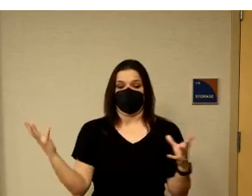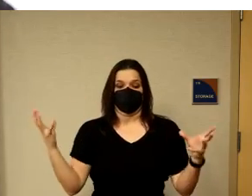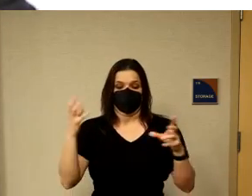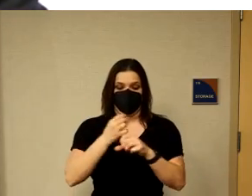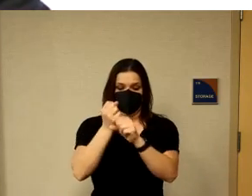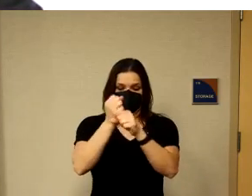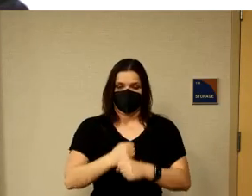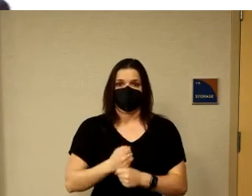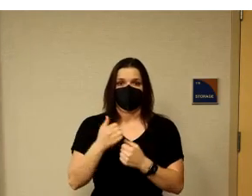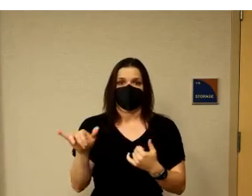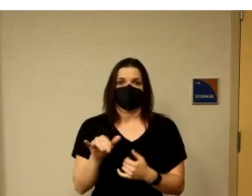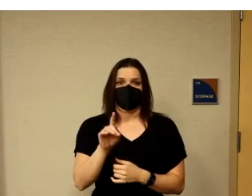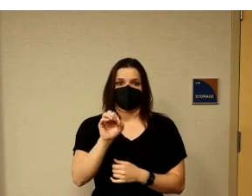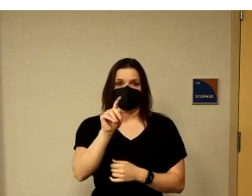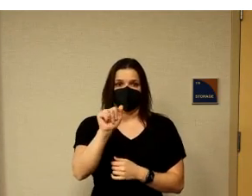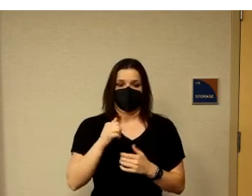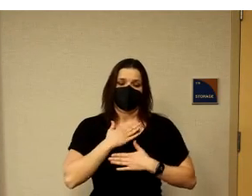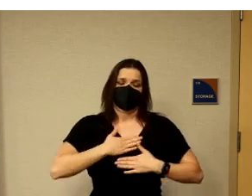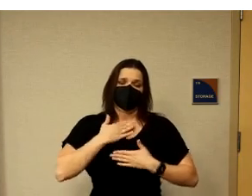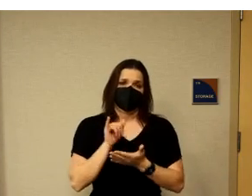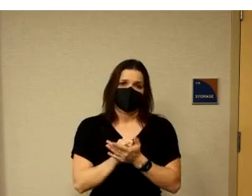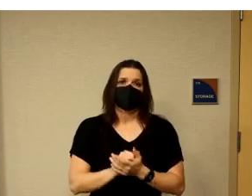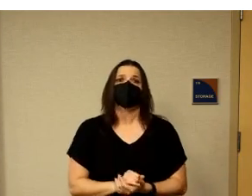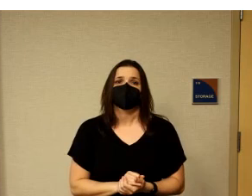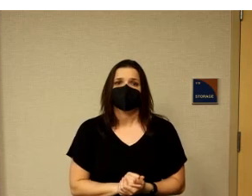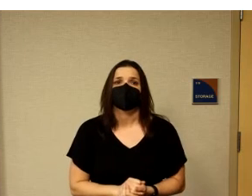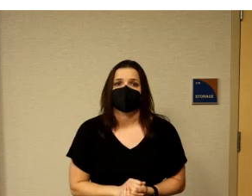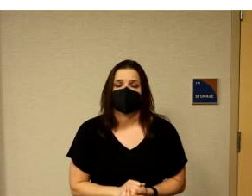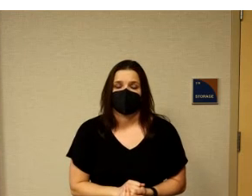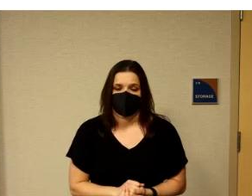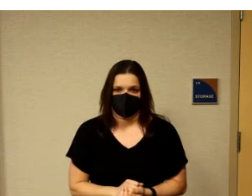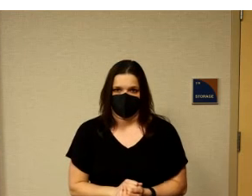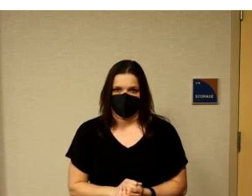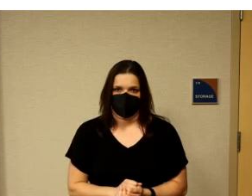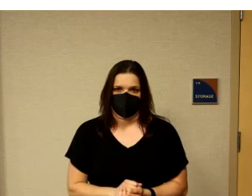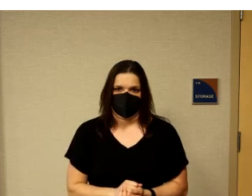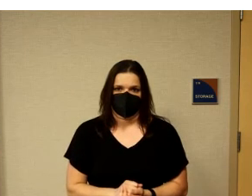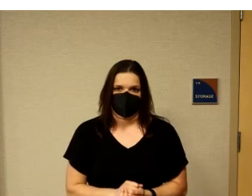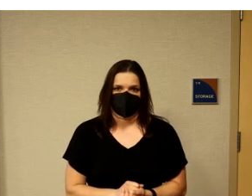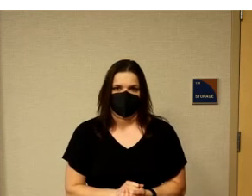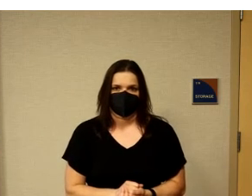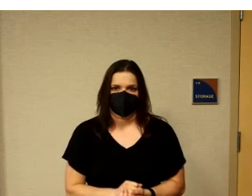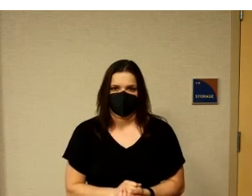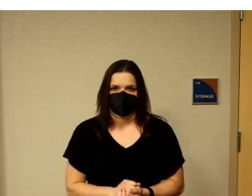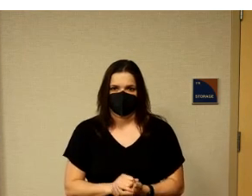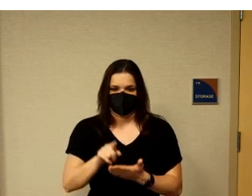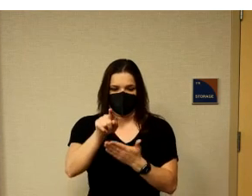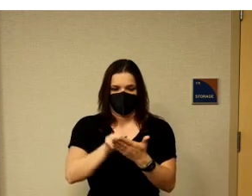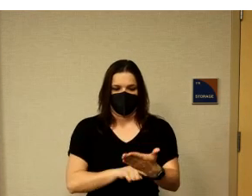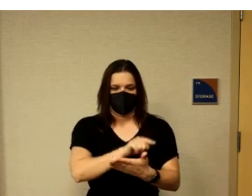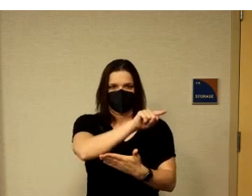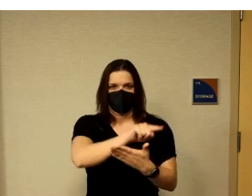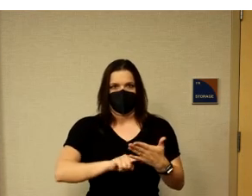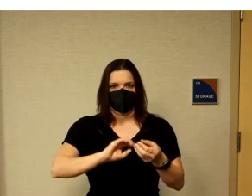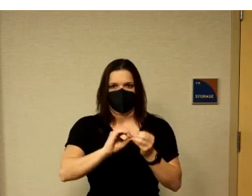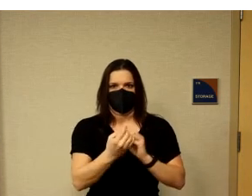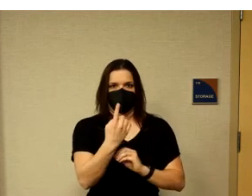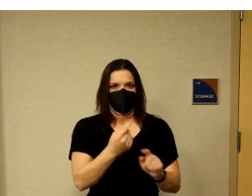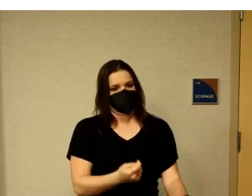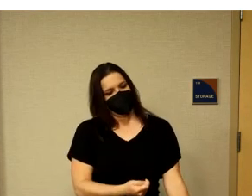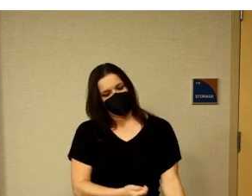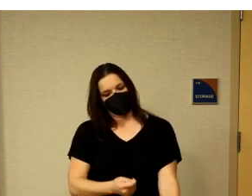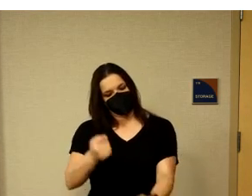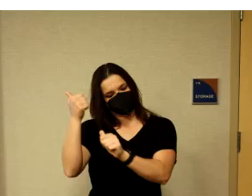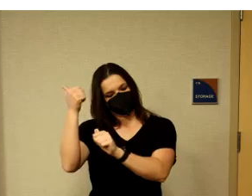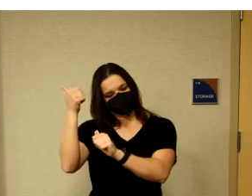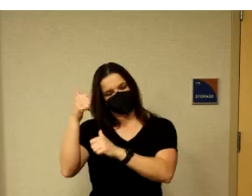together and putting the other data too. I appreciate that very much. Yeah, thank you. And so I have crossed out number 1 and it will cease to exist